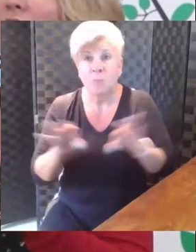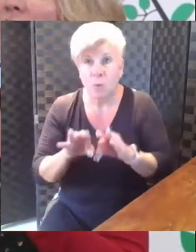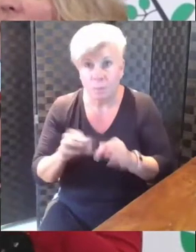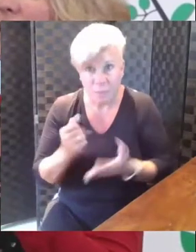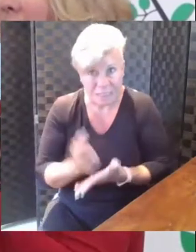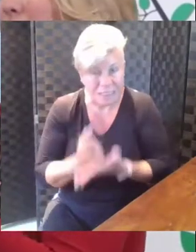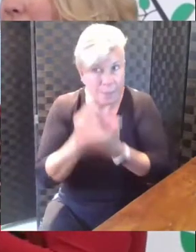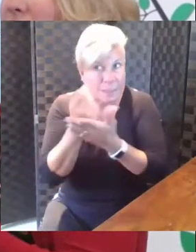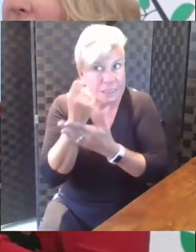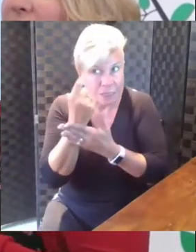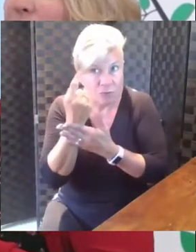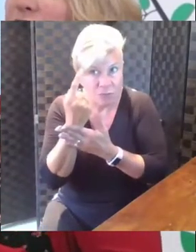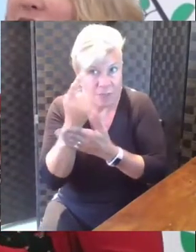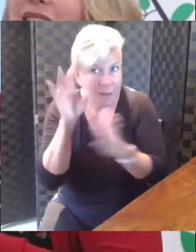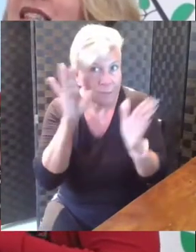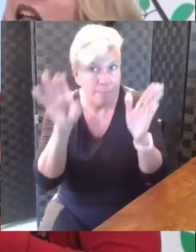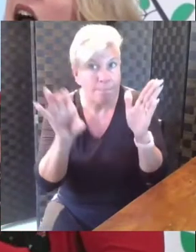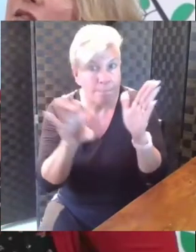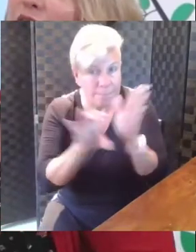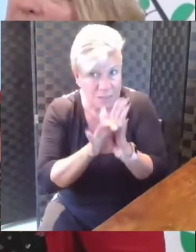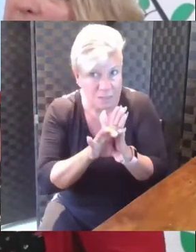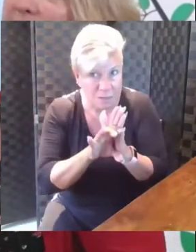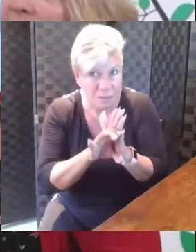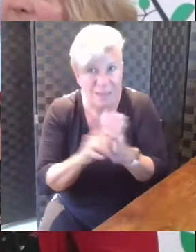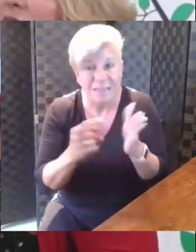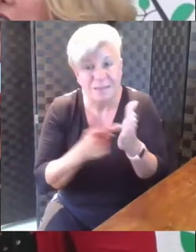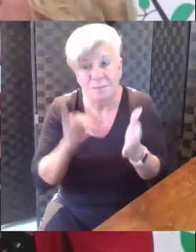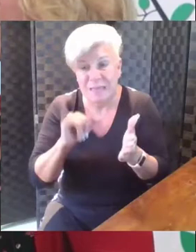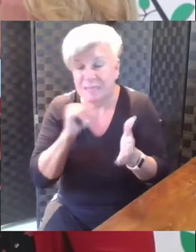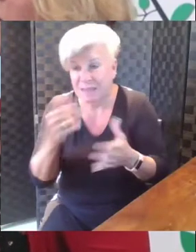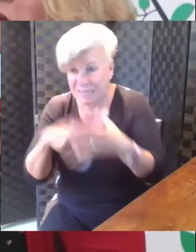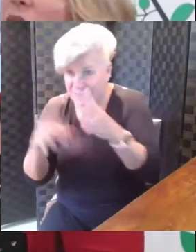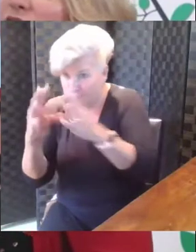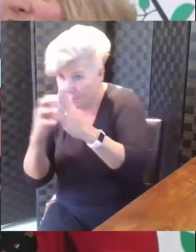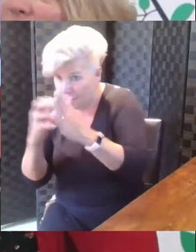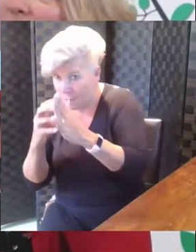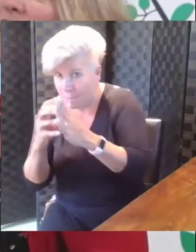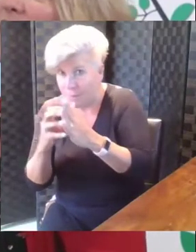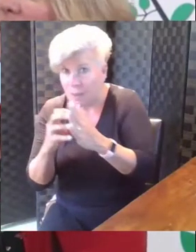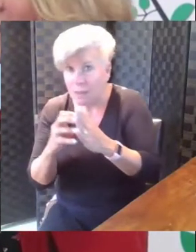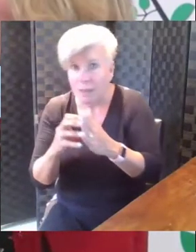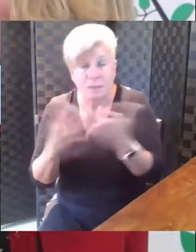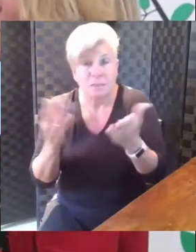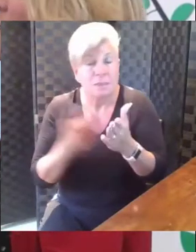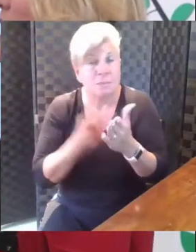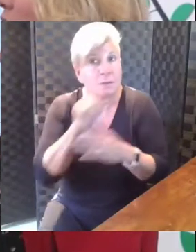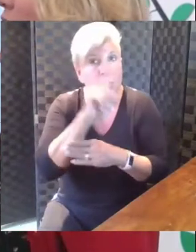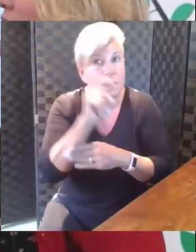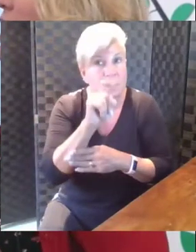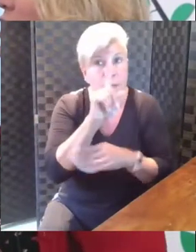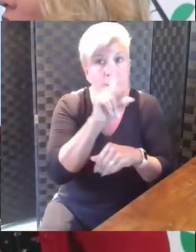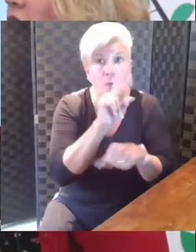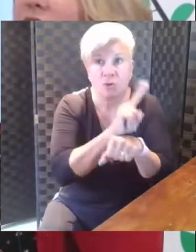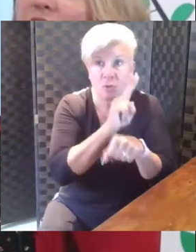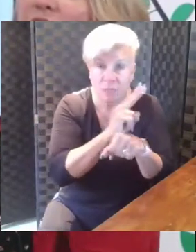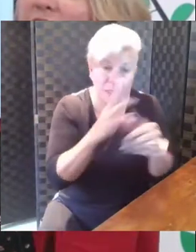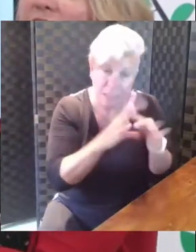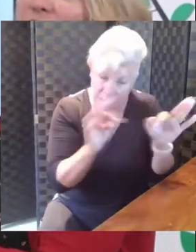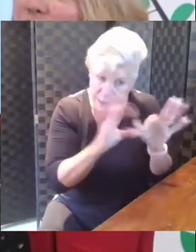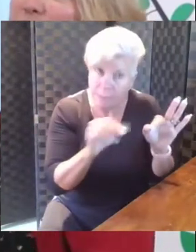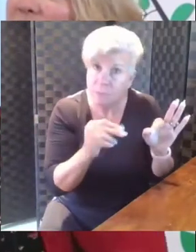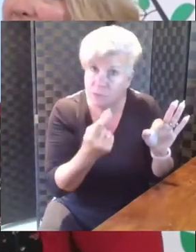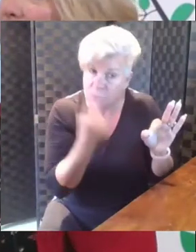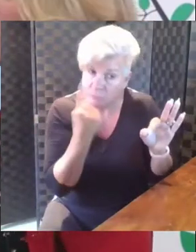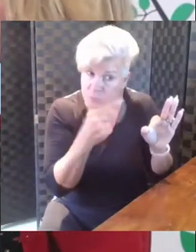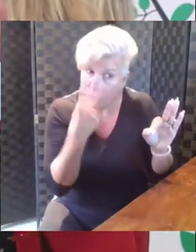because sometimes that information is not found in the text, and there will be questions on that you might have come across that